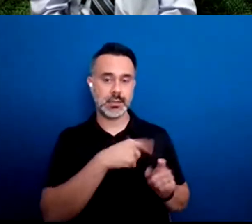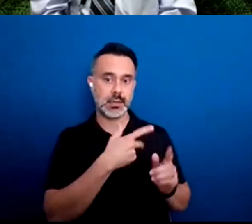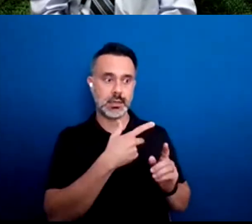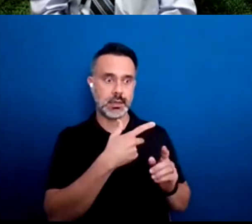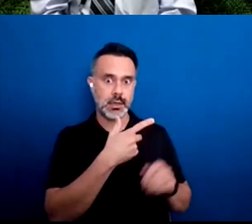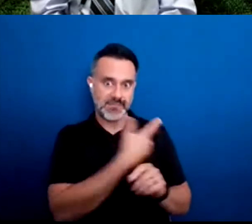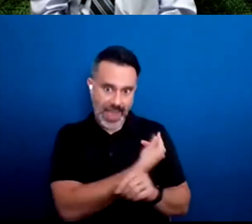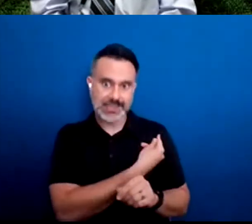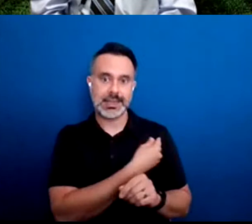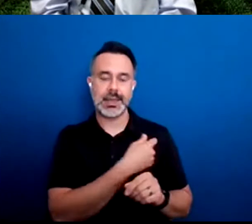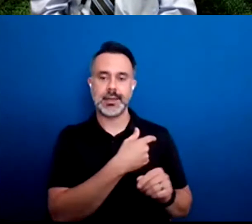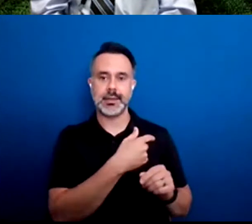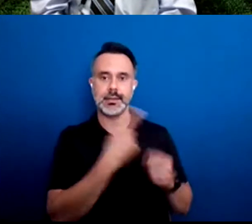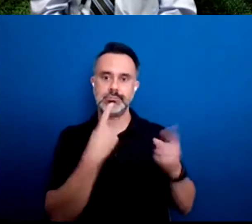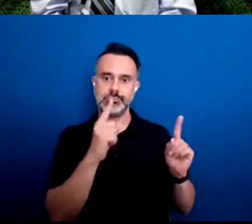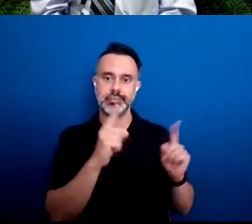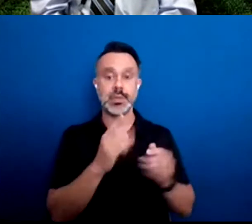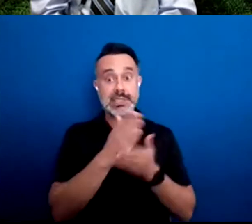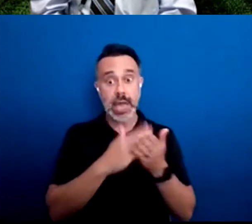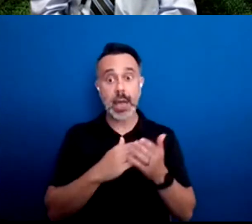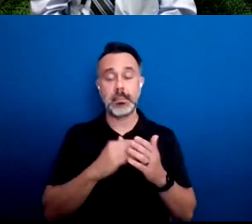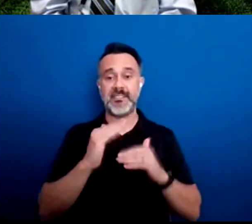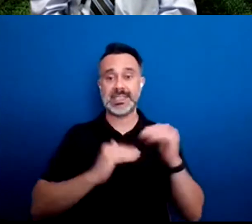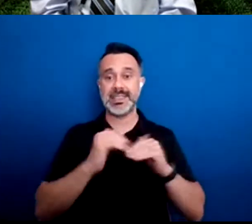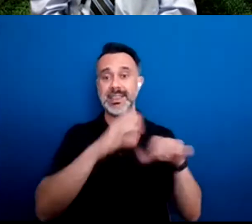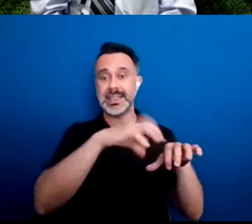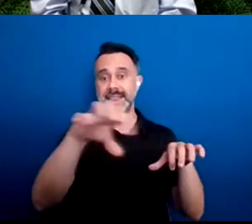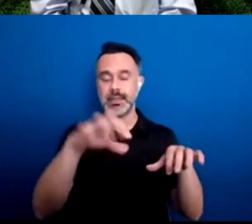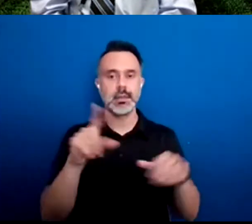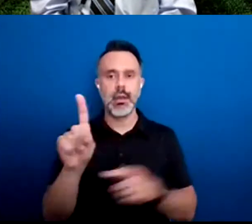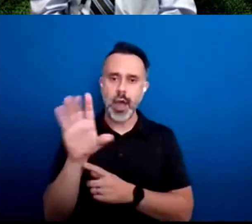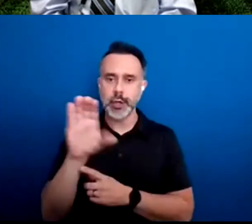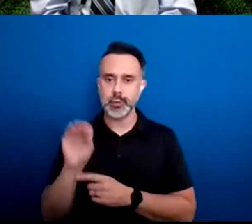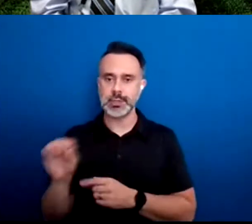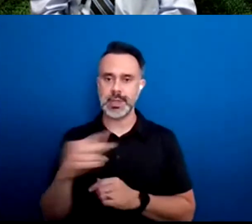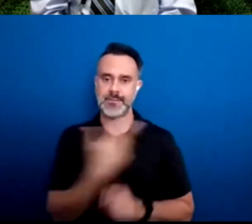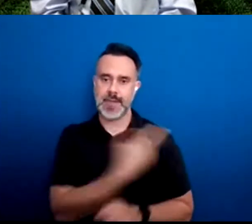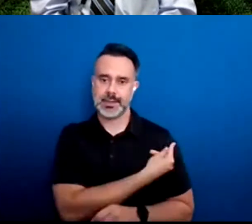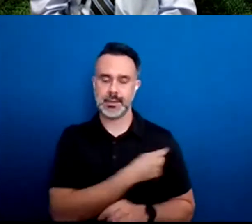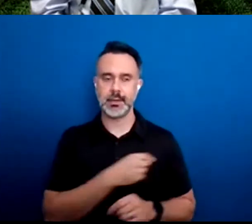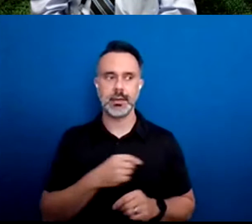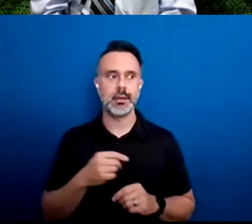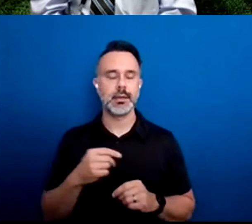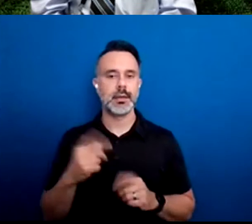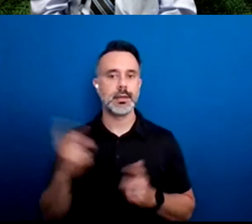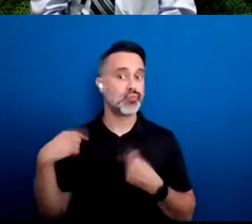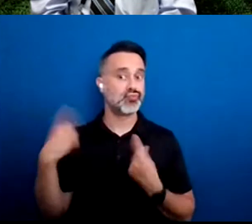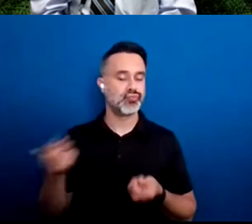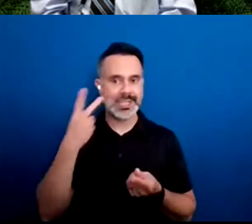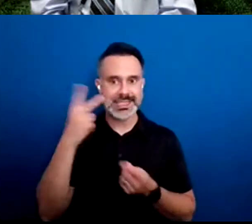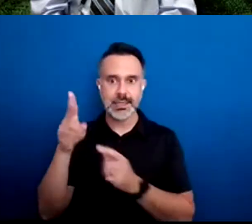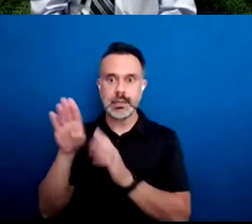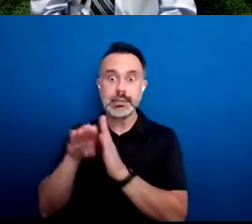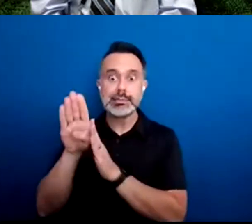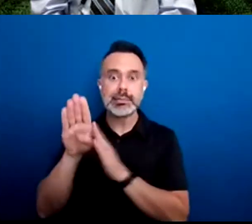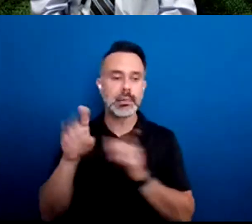rates, we've seen very few cases from the long-term care facilities. And so my expectation